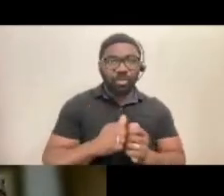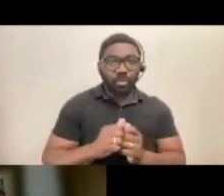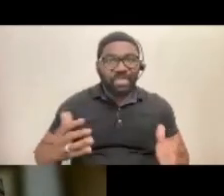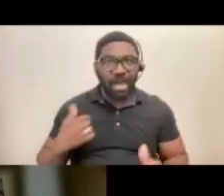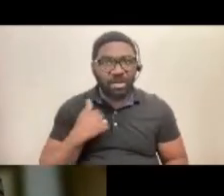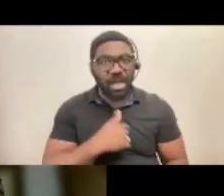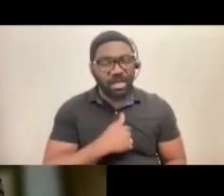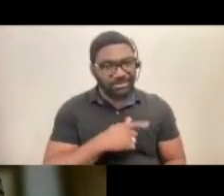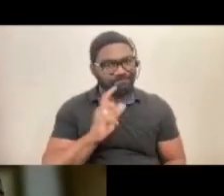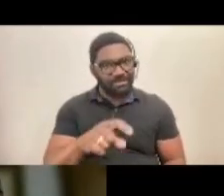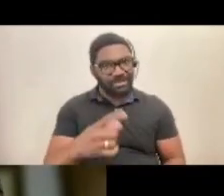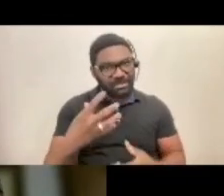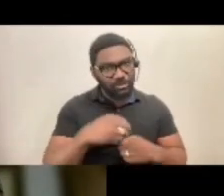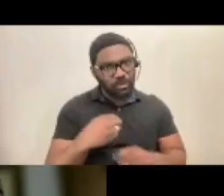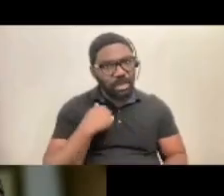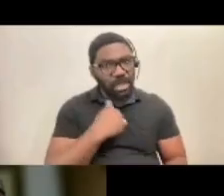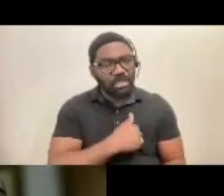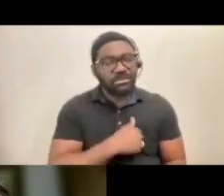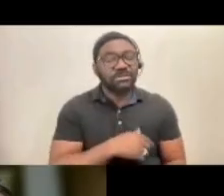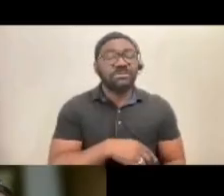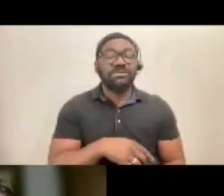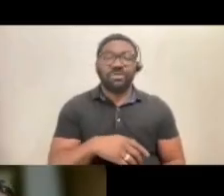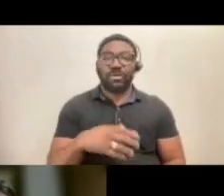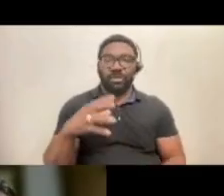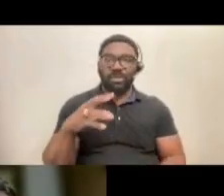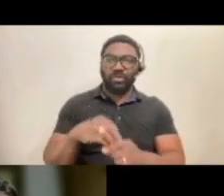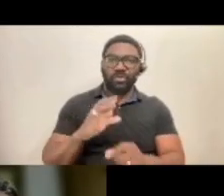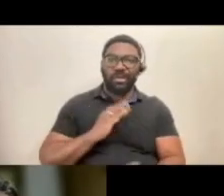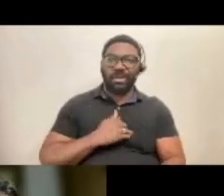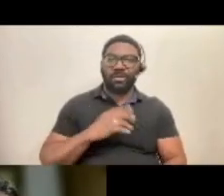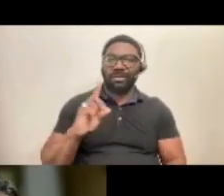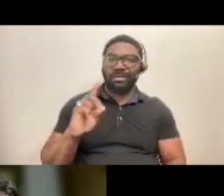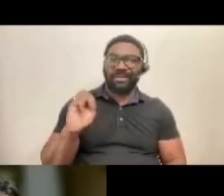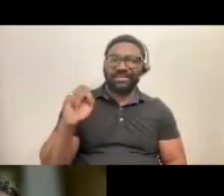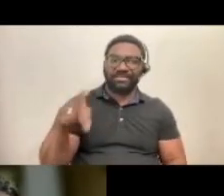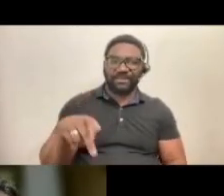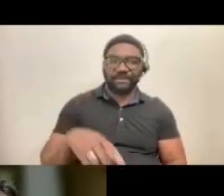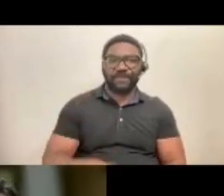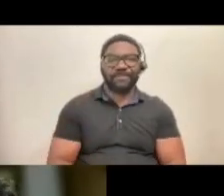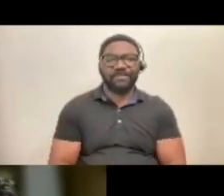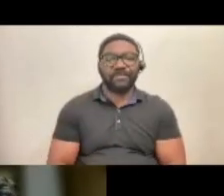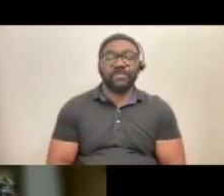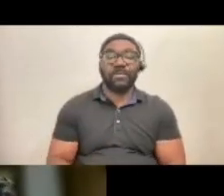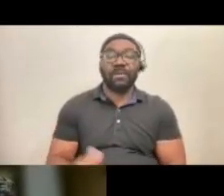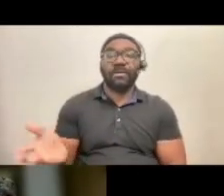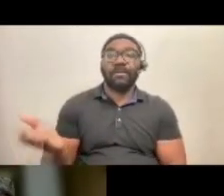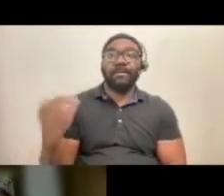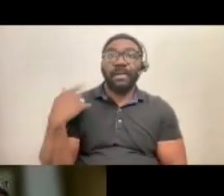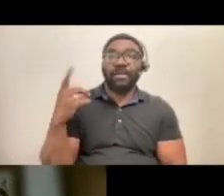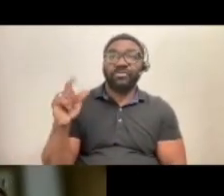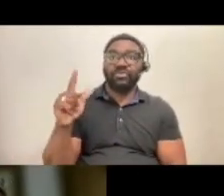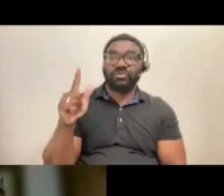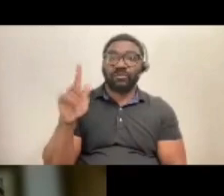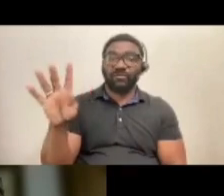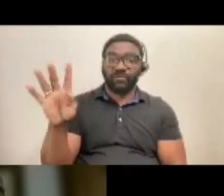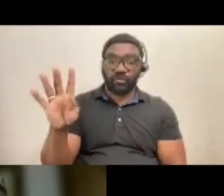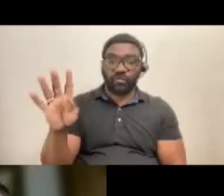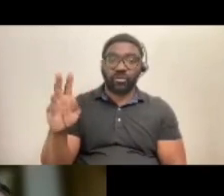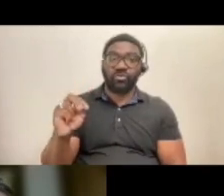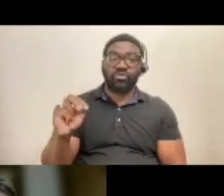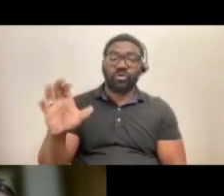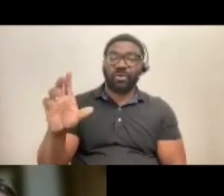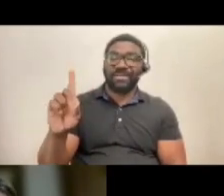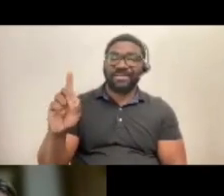direct support professionals. Next slide. In 2024, North